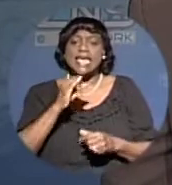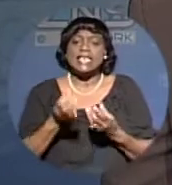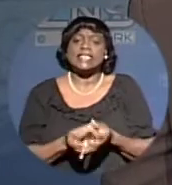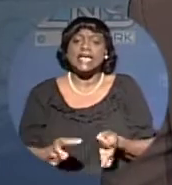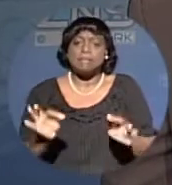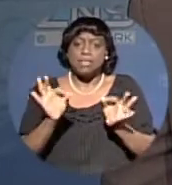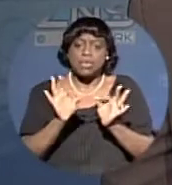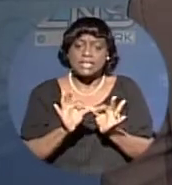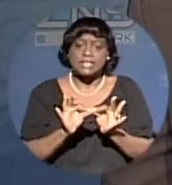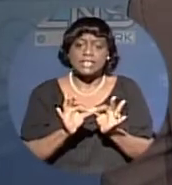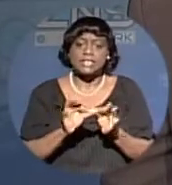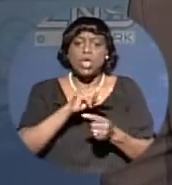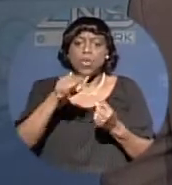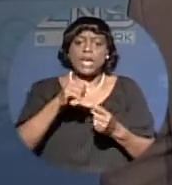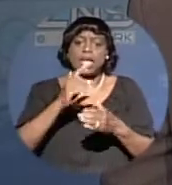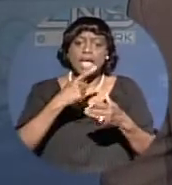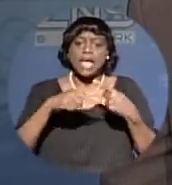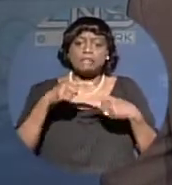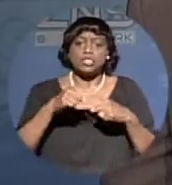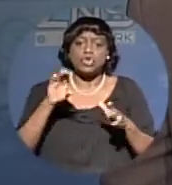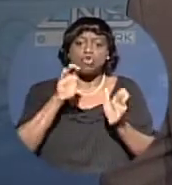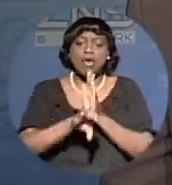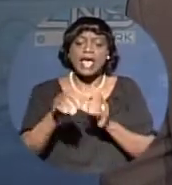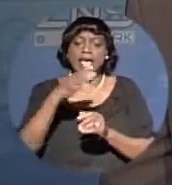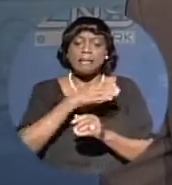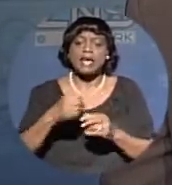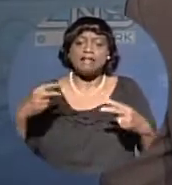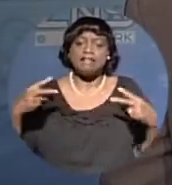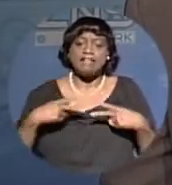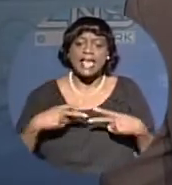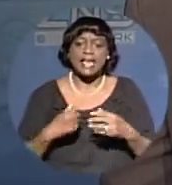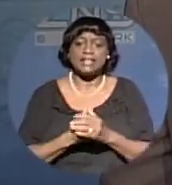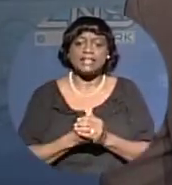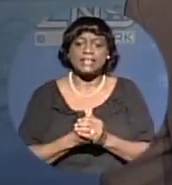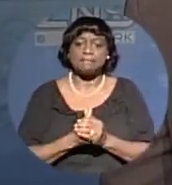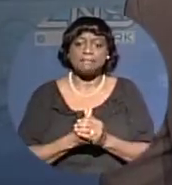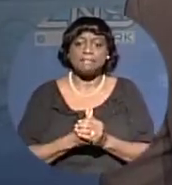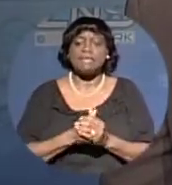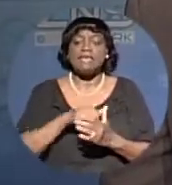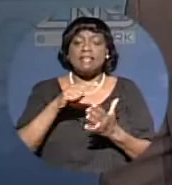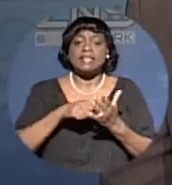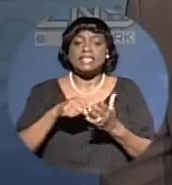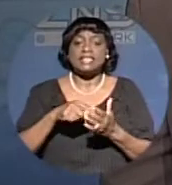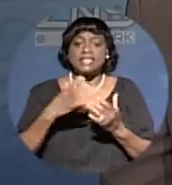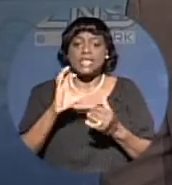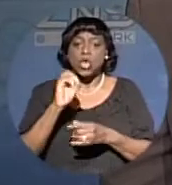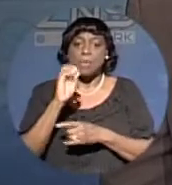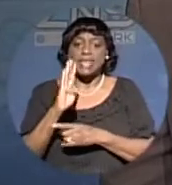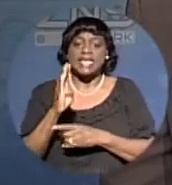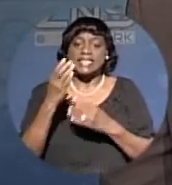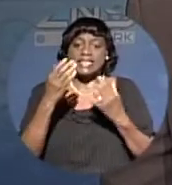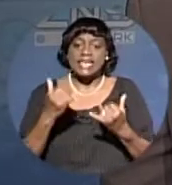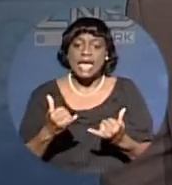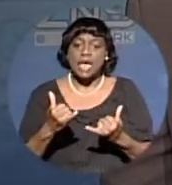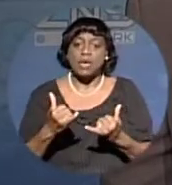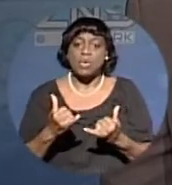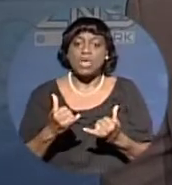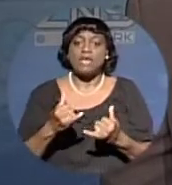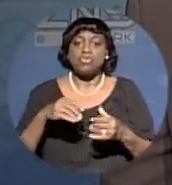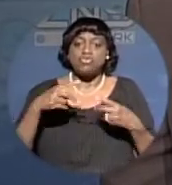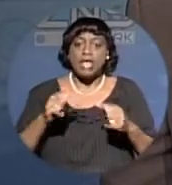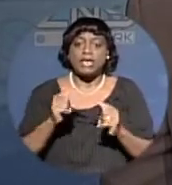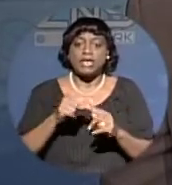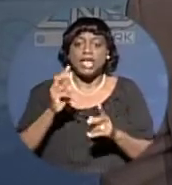Vogul-Boze says CLB's role will be regarded as a hub for scholarly research as it moves closer to attaining university